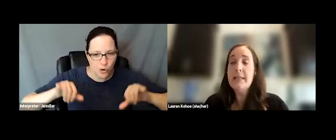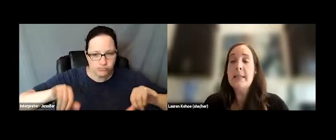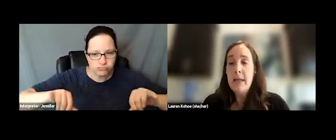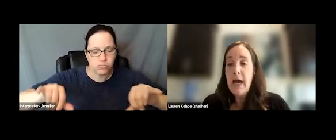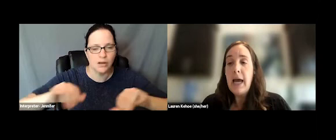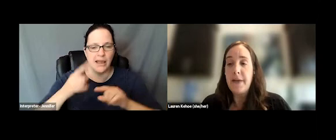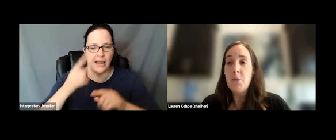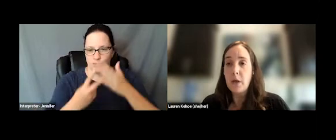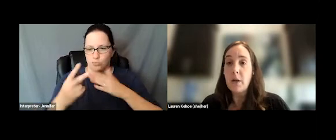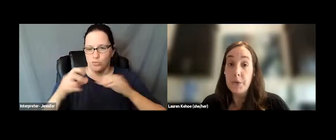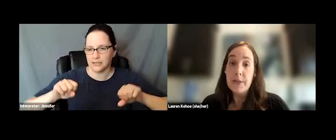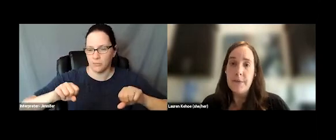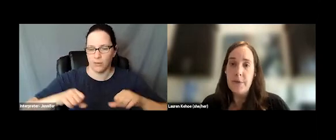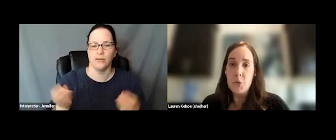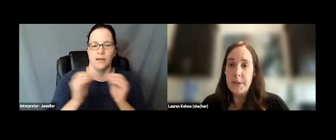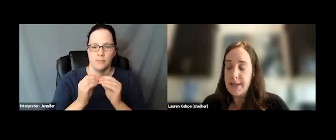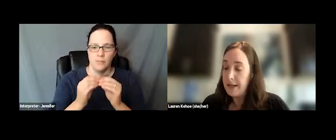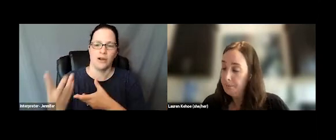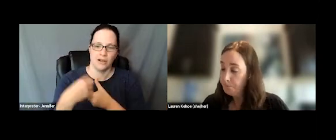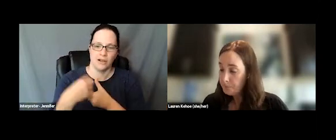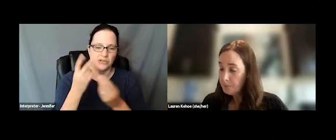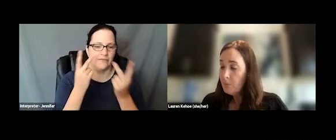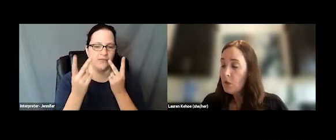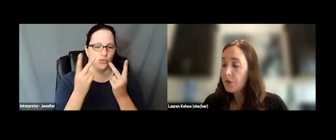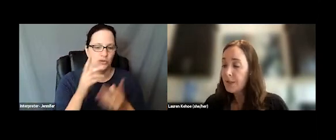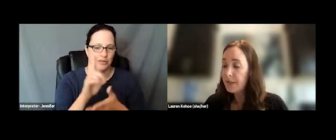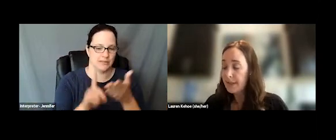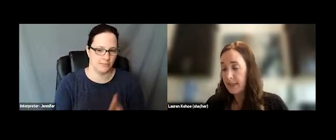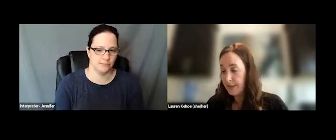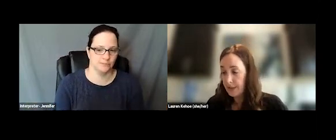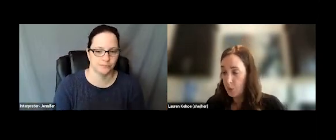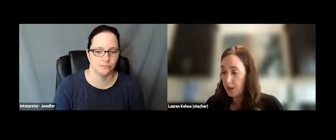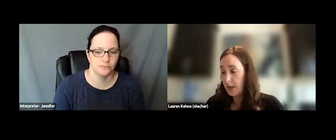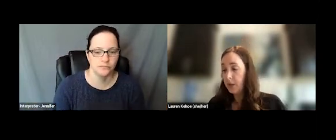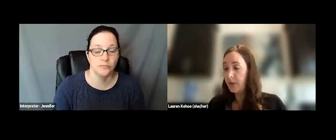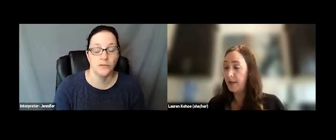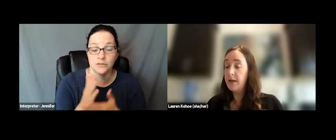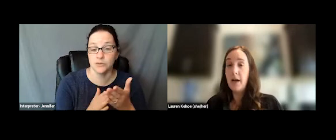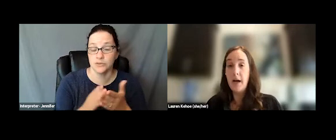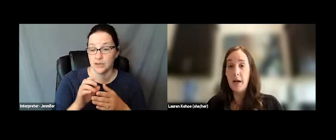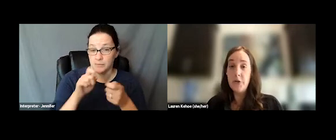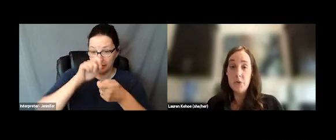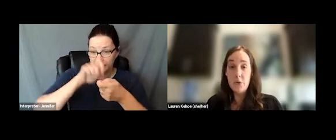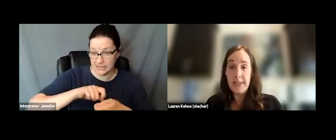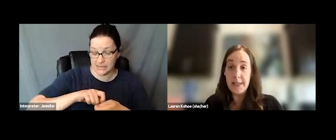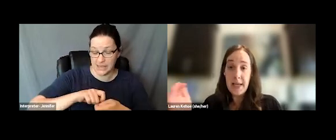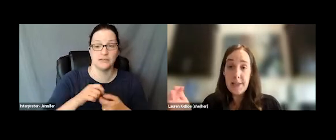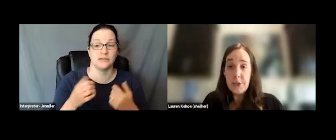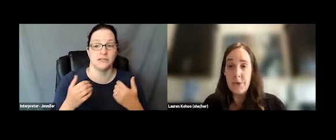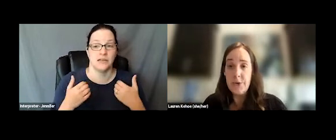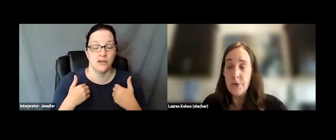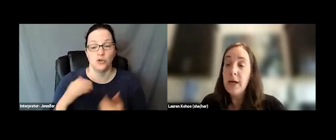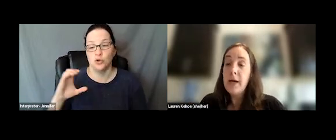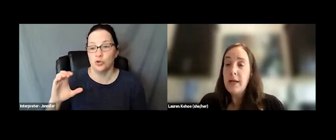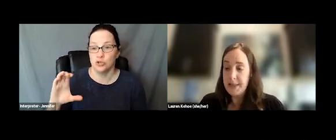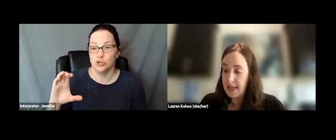the guides, and then a more inclusive visual design. So some of the details of this work included new CSS,